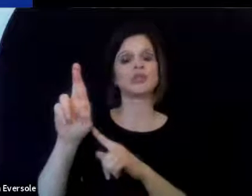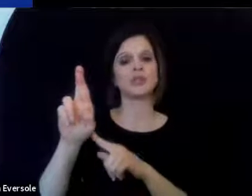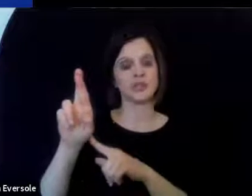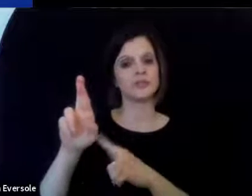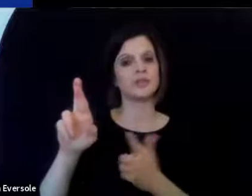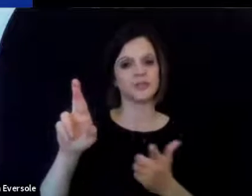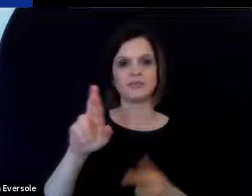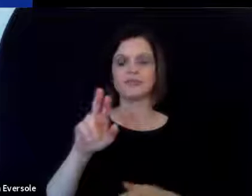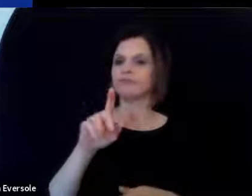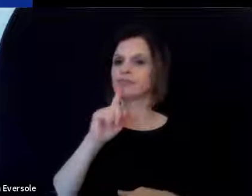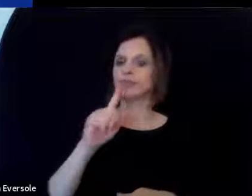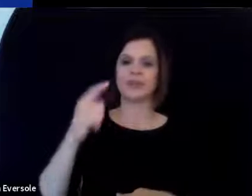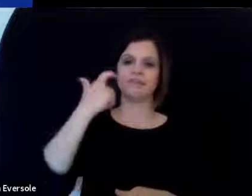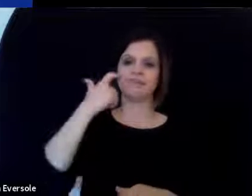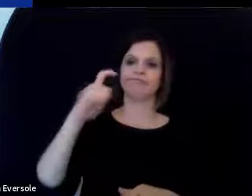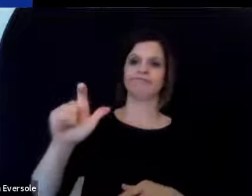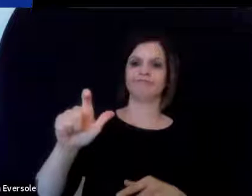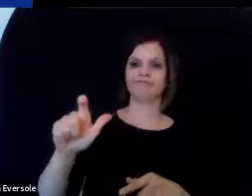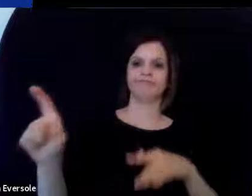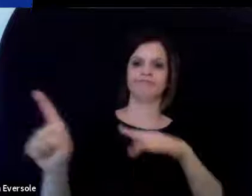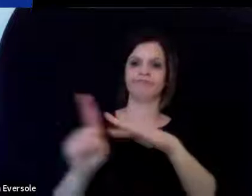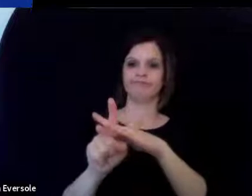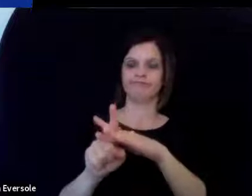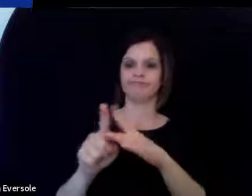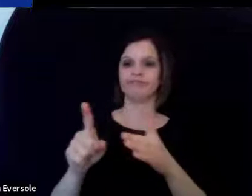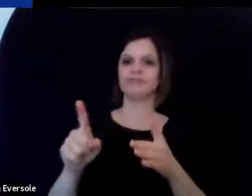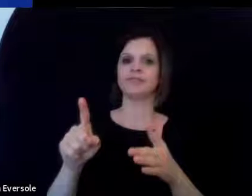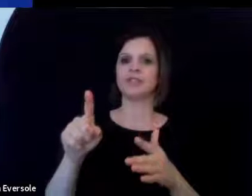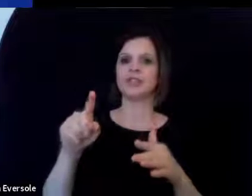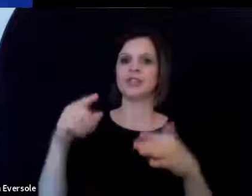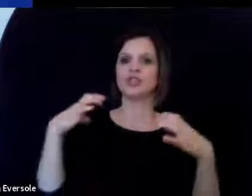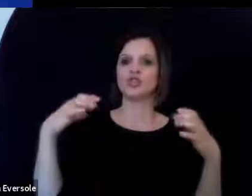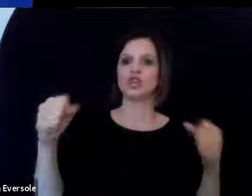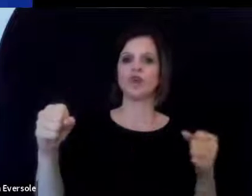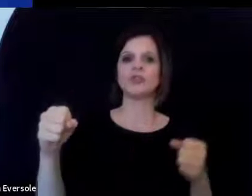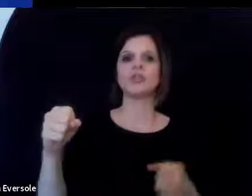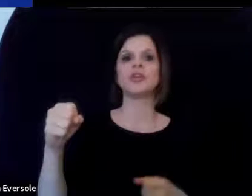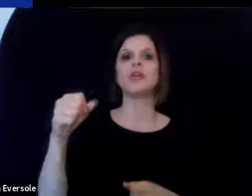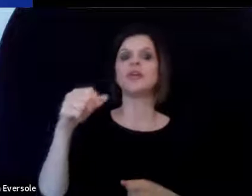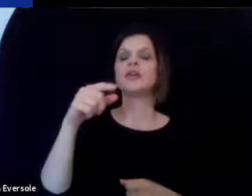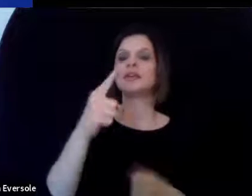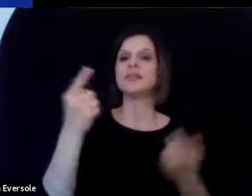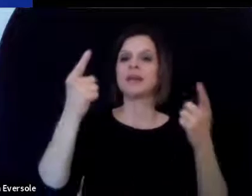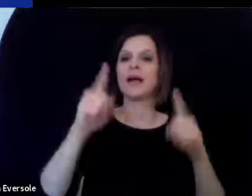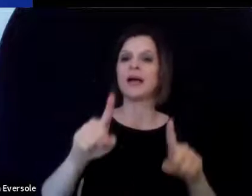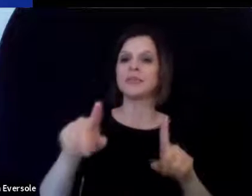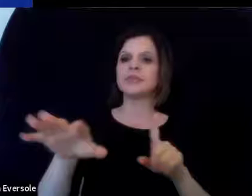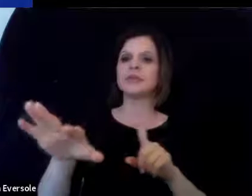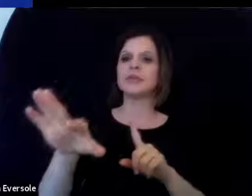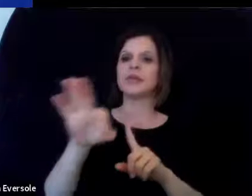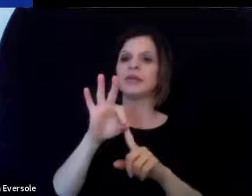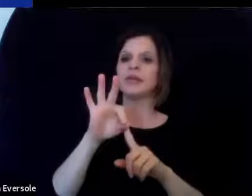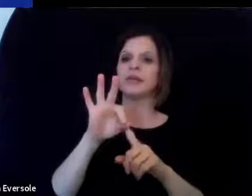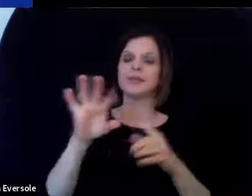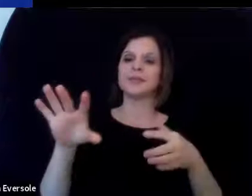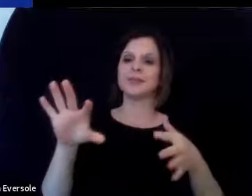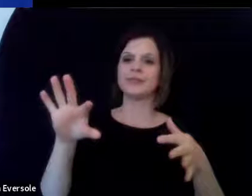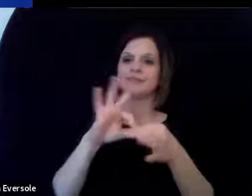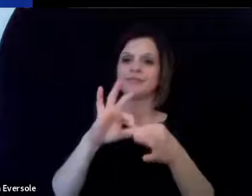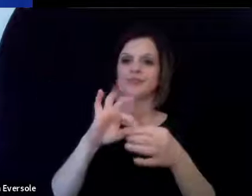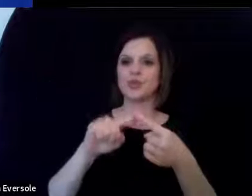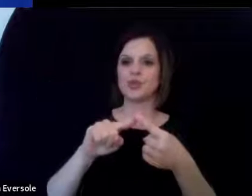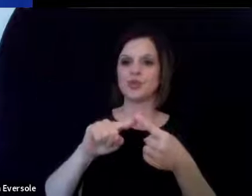CHARGE. This is the 8th cranial nerve. I guess we got tired of putting the nerve numbers on there. And